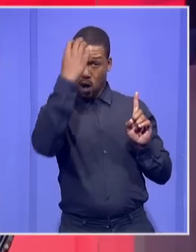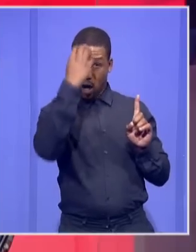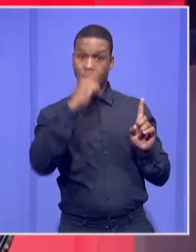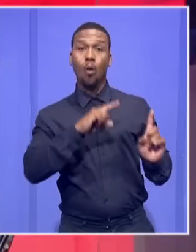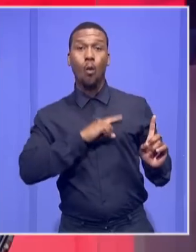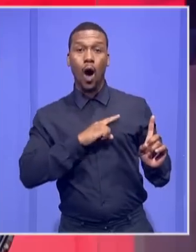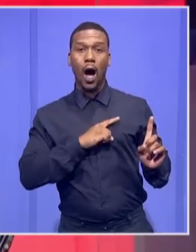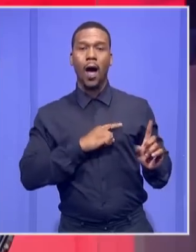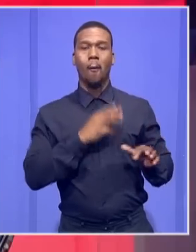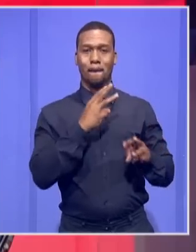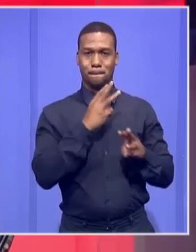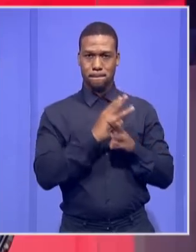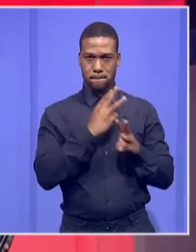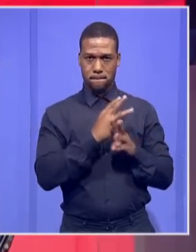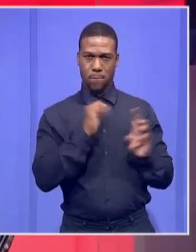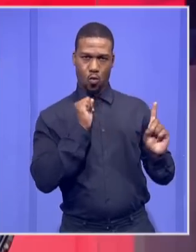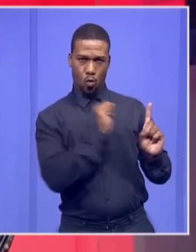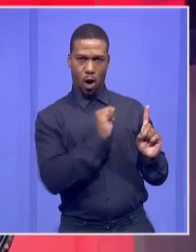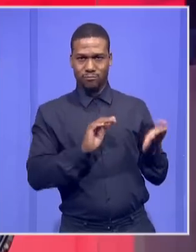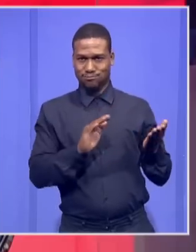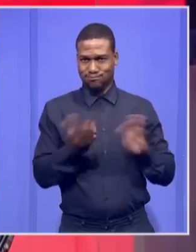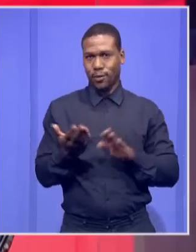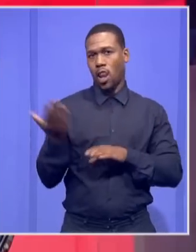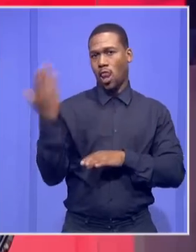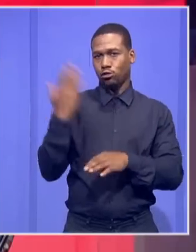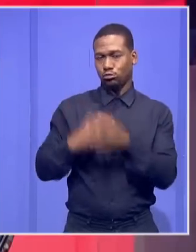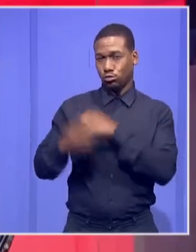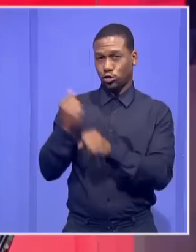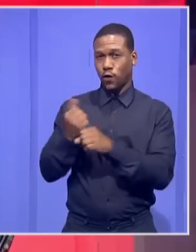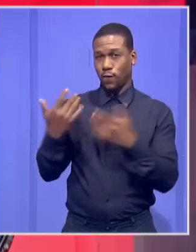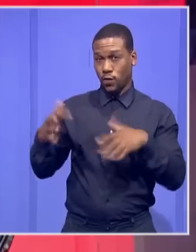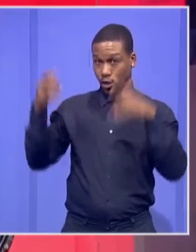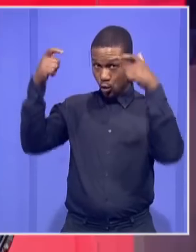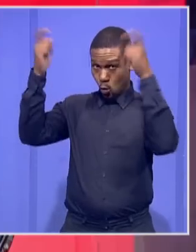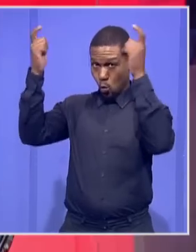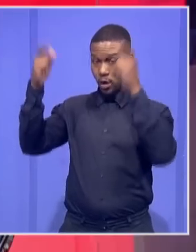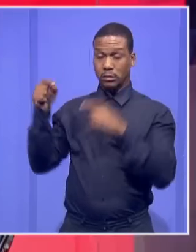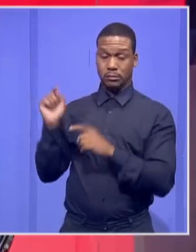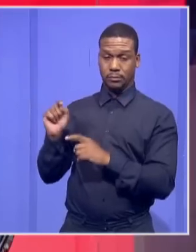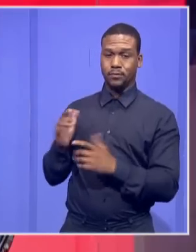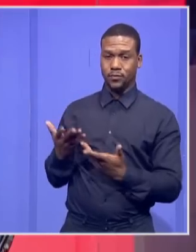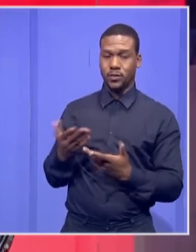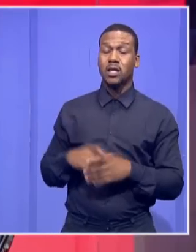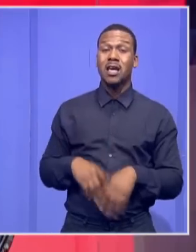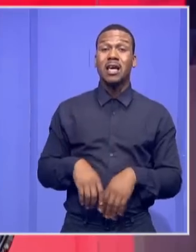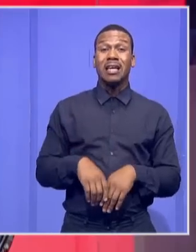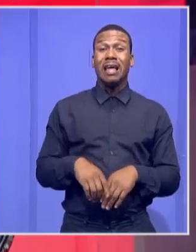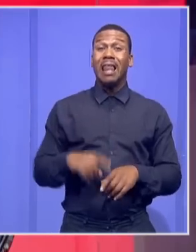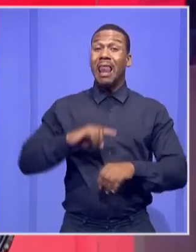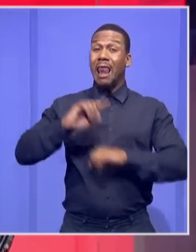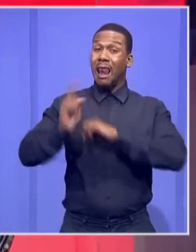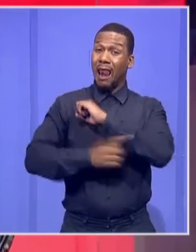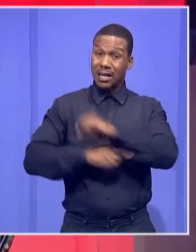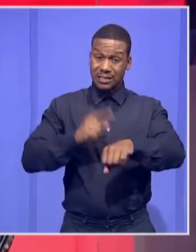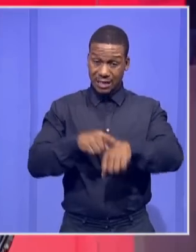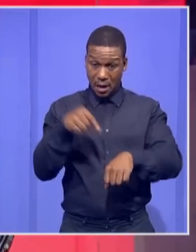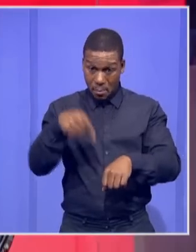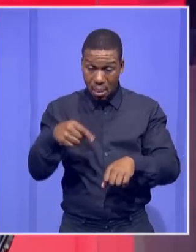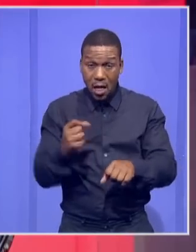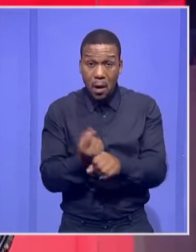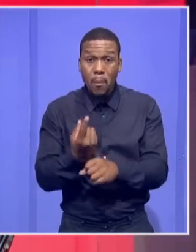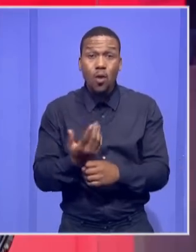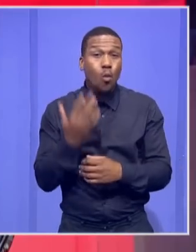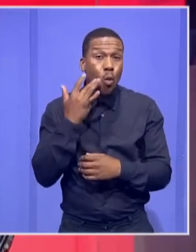part of it. And they, of course, have done this before. The last time we saw it was 70 years ago when the Queen, of course, did this